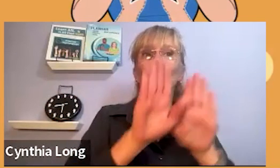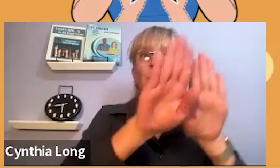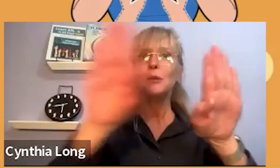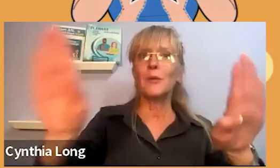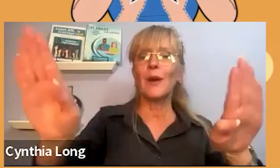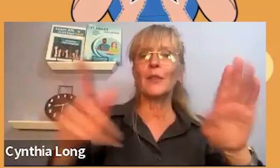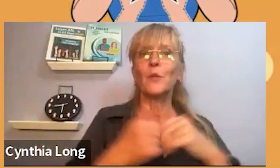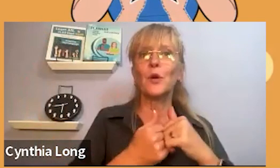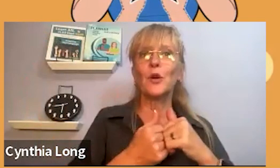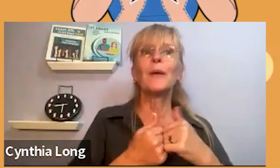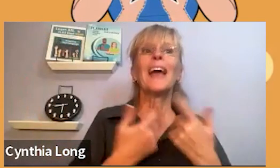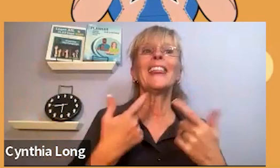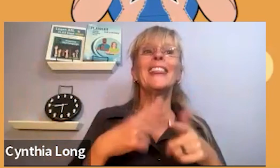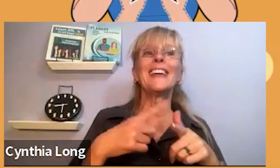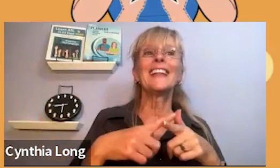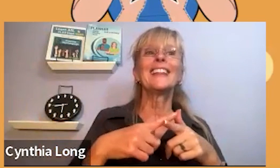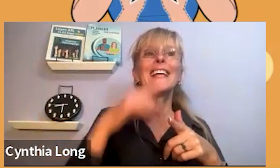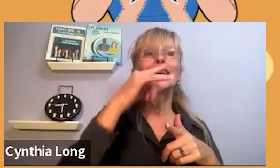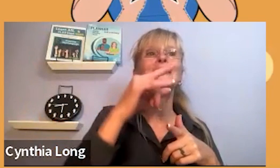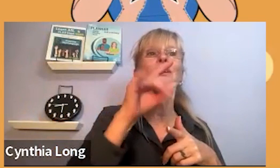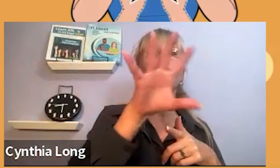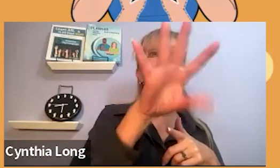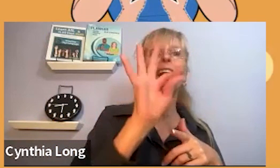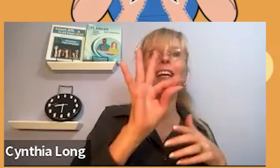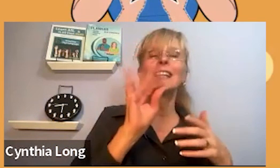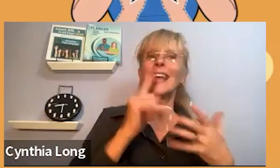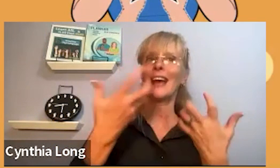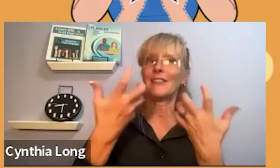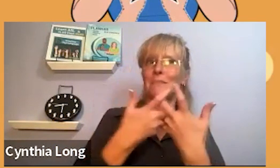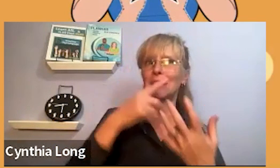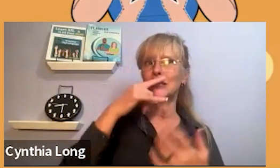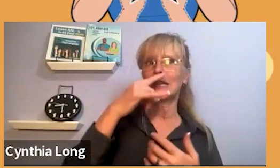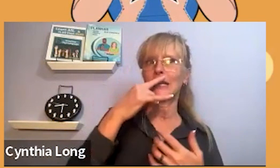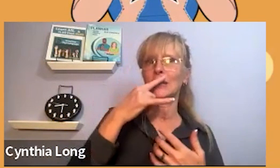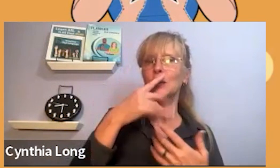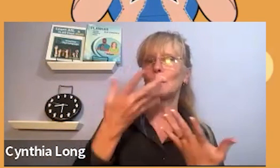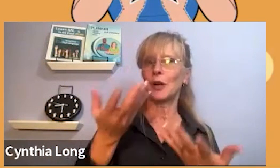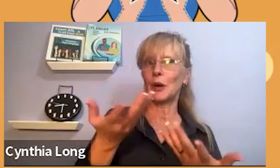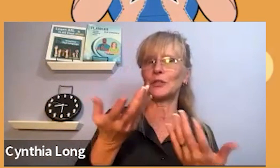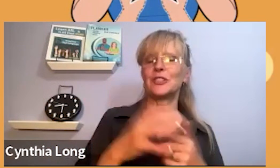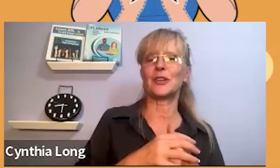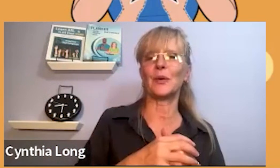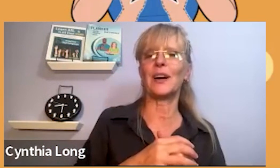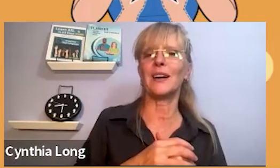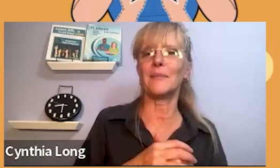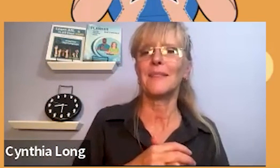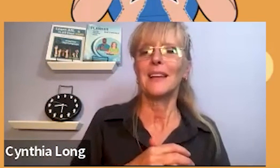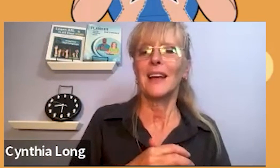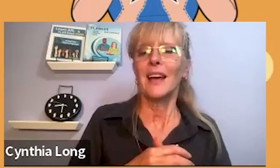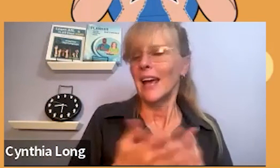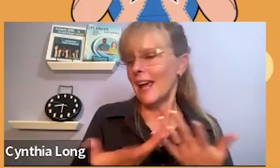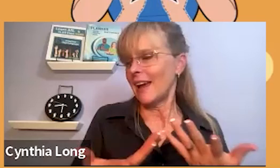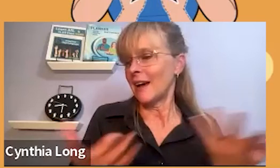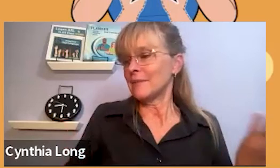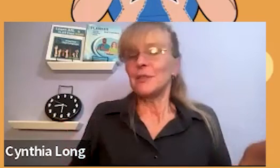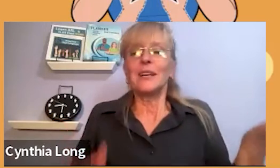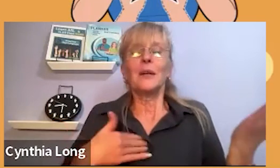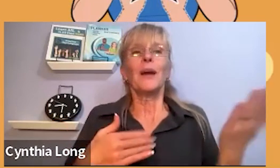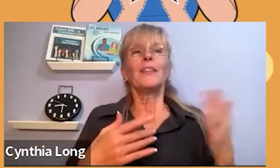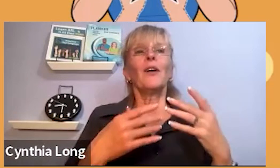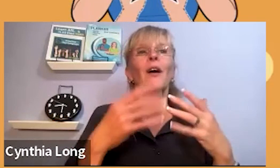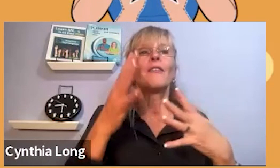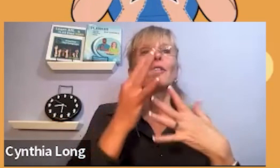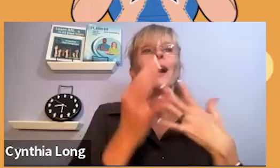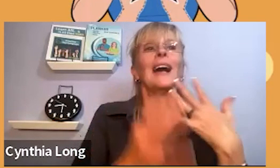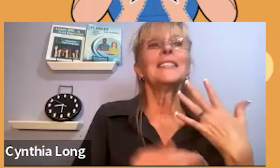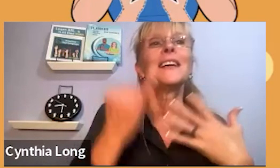in, you put them around the room and then the kids go find it and they have to match the kid who it goes to. So